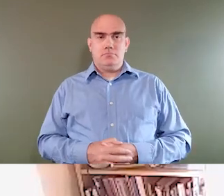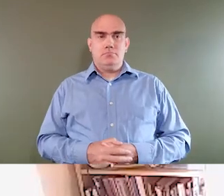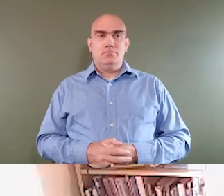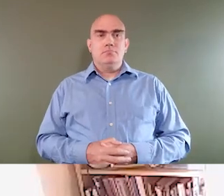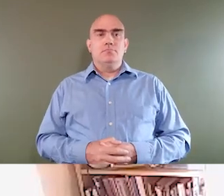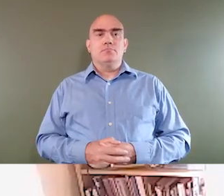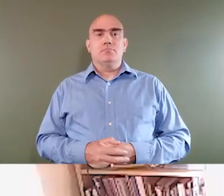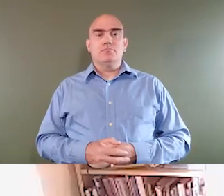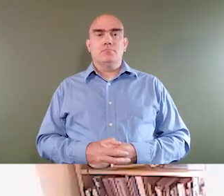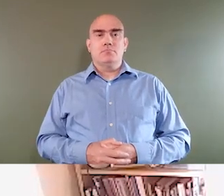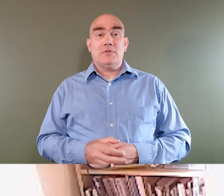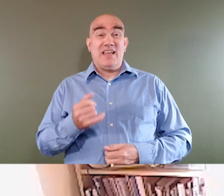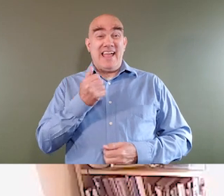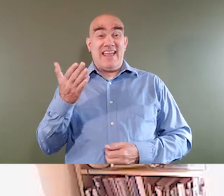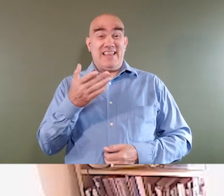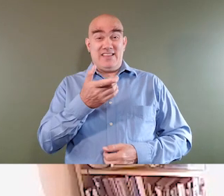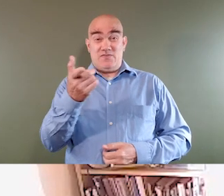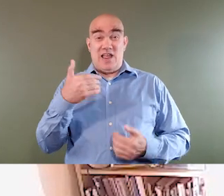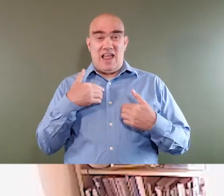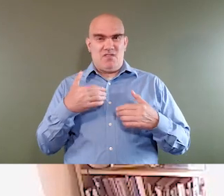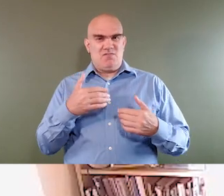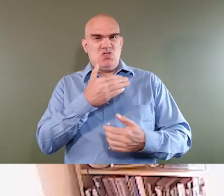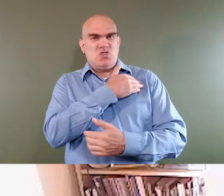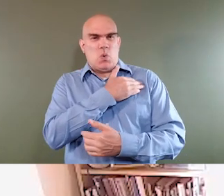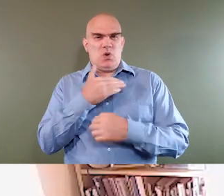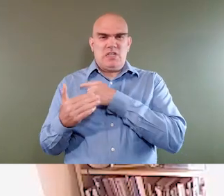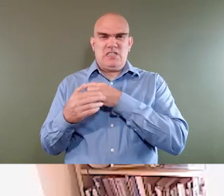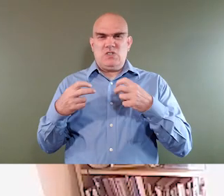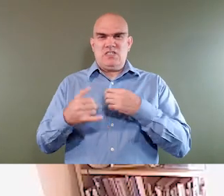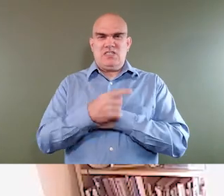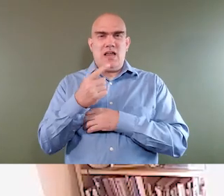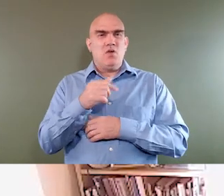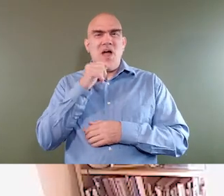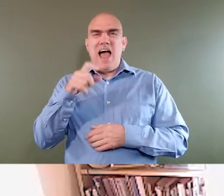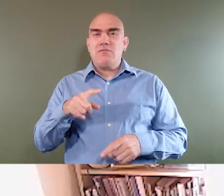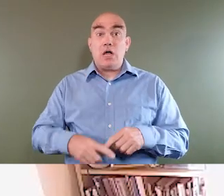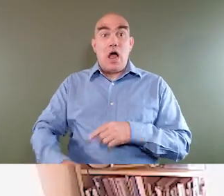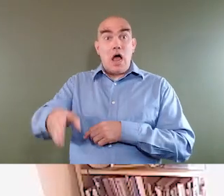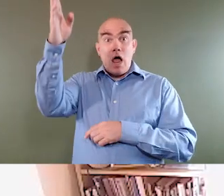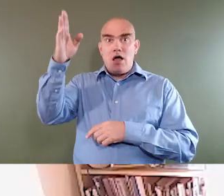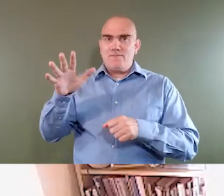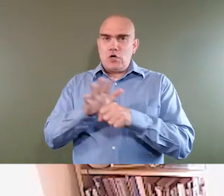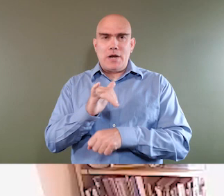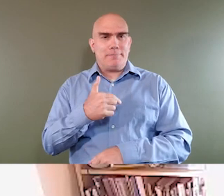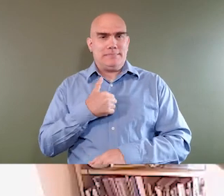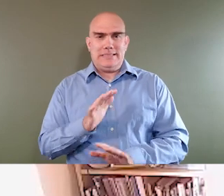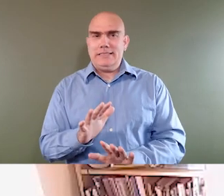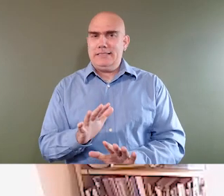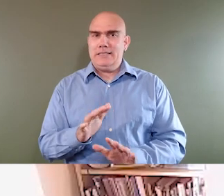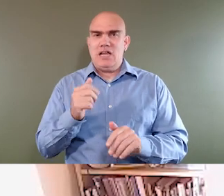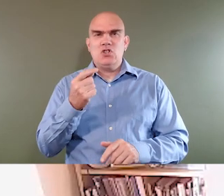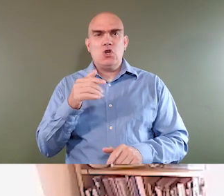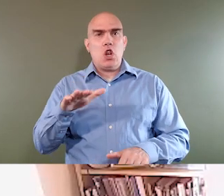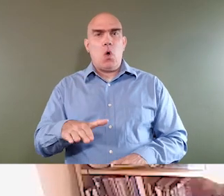If there's anyone out there with any shoulders issues today, you never have to raise your arms quite as high as I am. You can do a